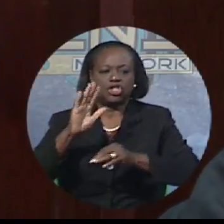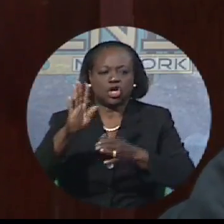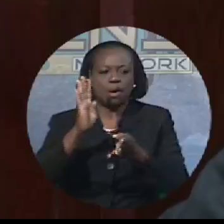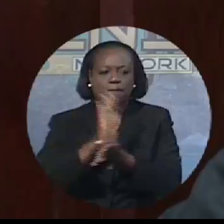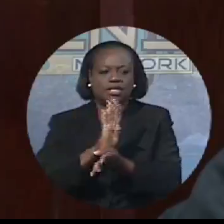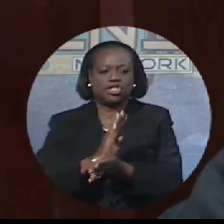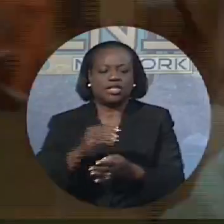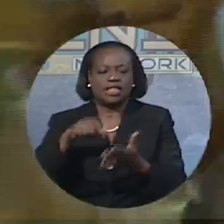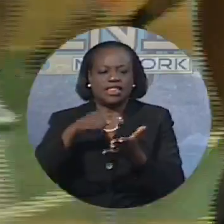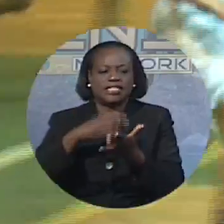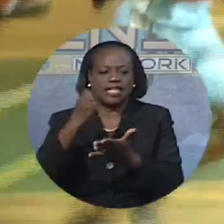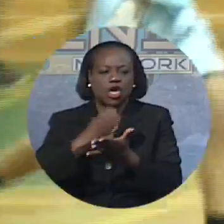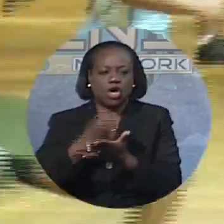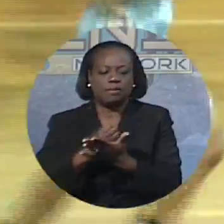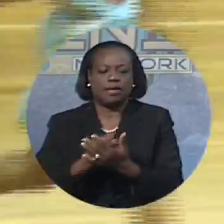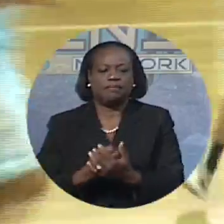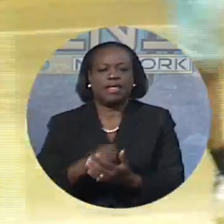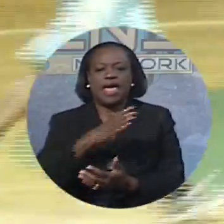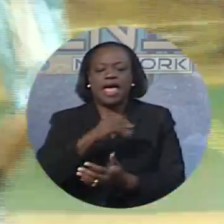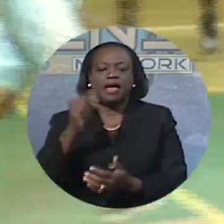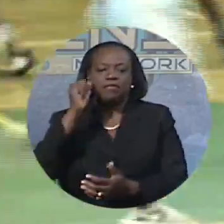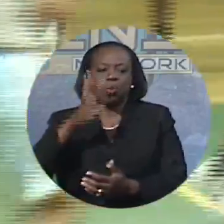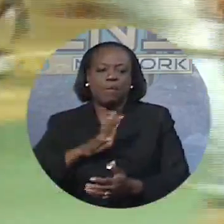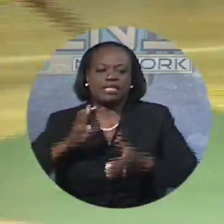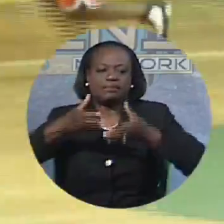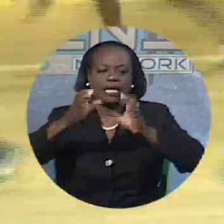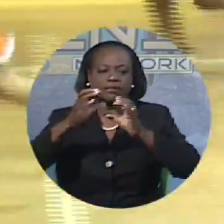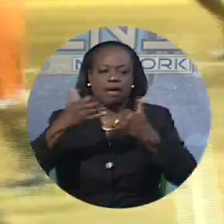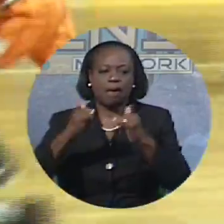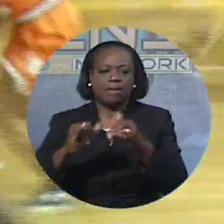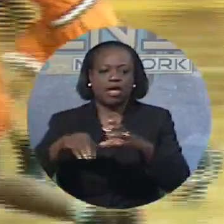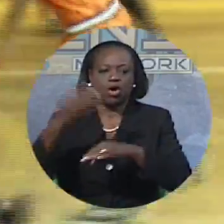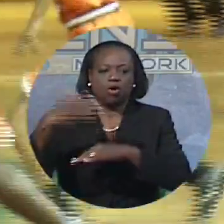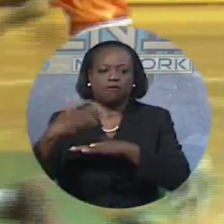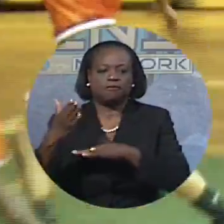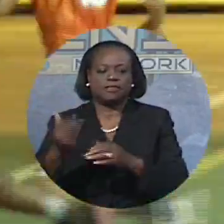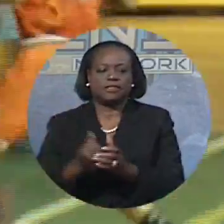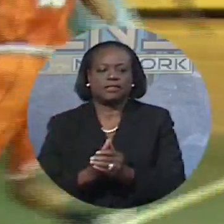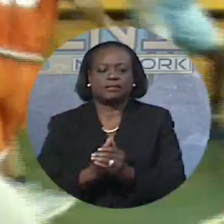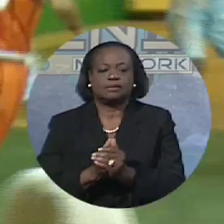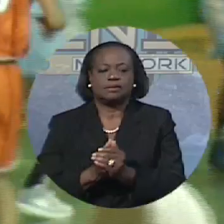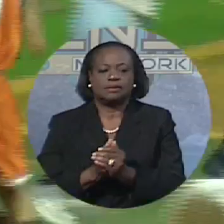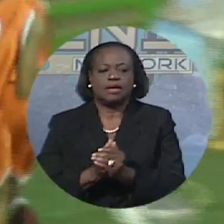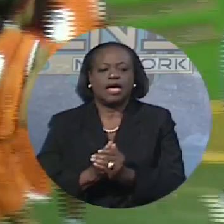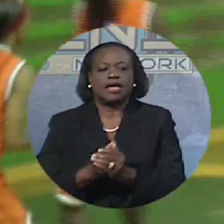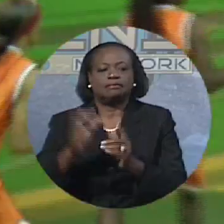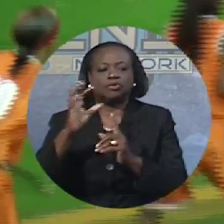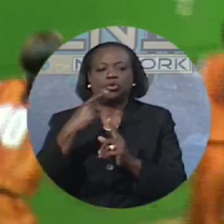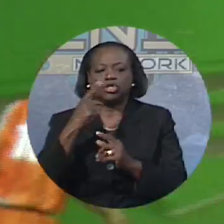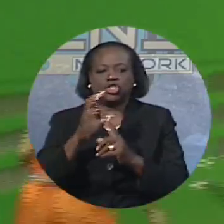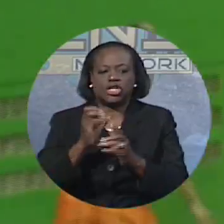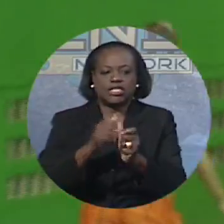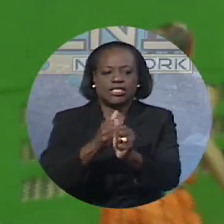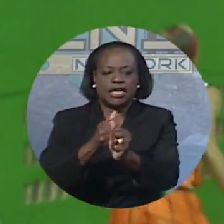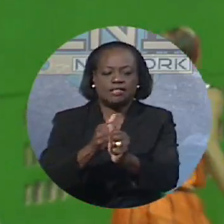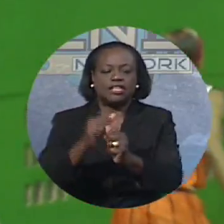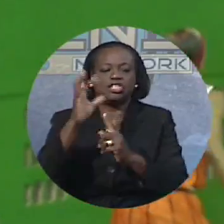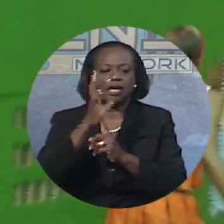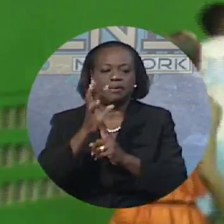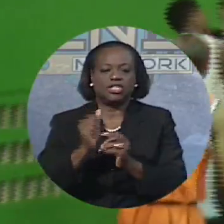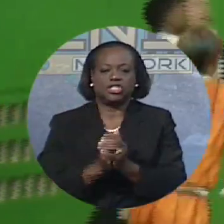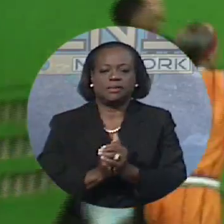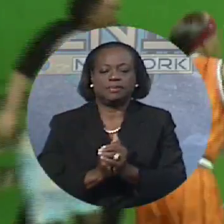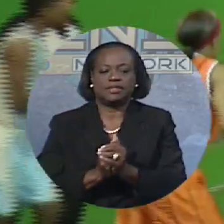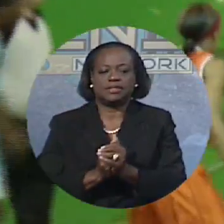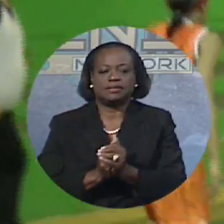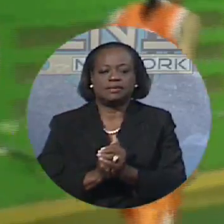economy. And the women's basketball playoffs tip off, and teams are chasing a championship. The highlights coming